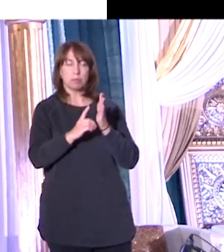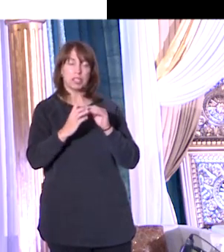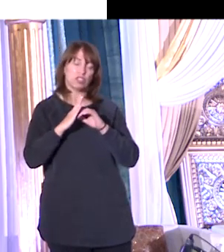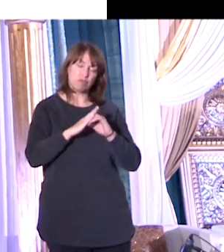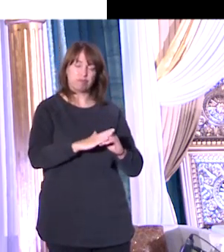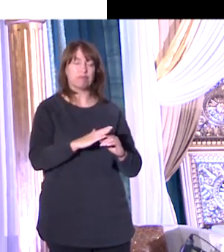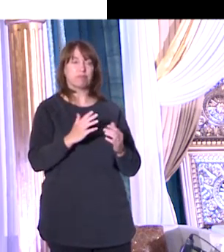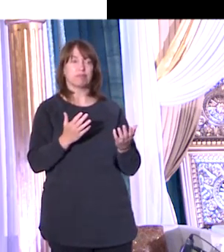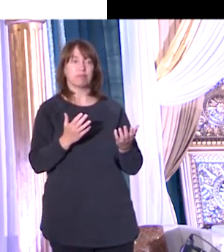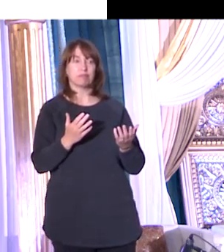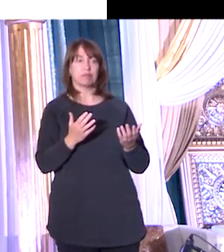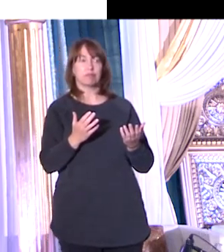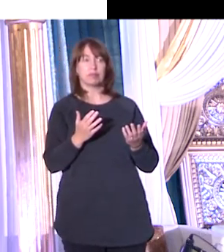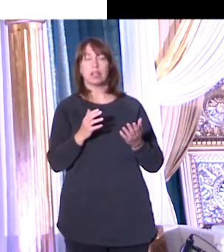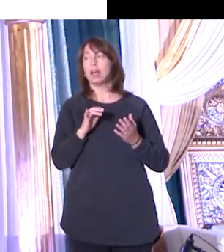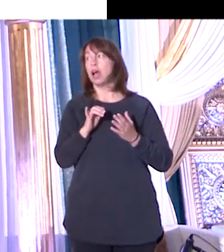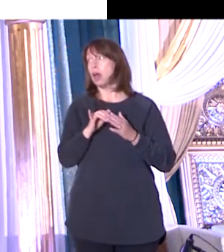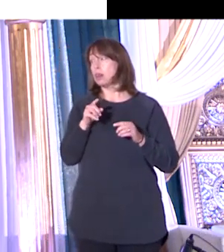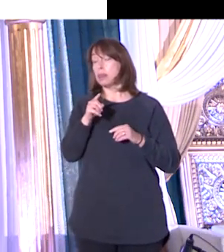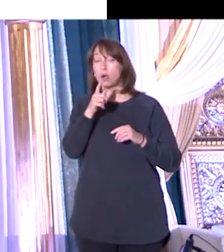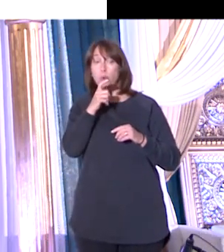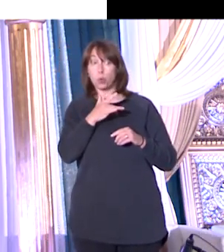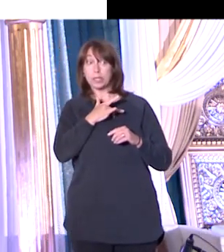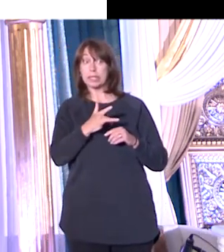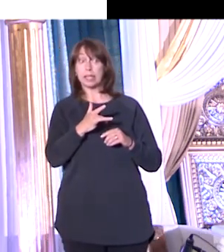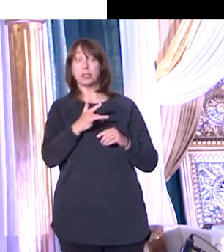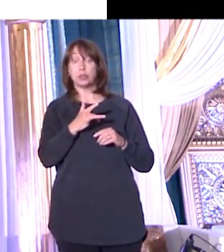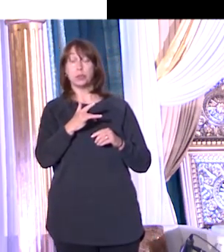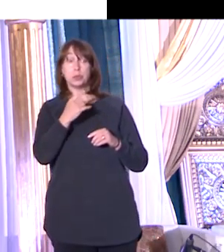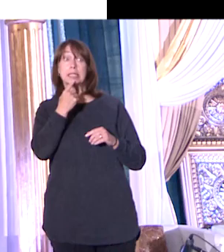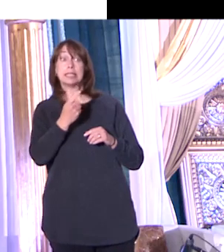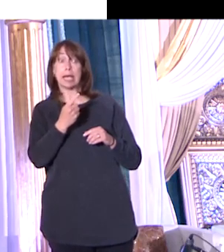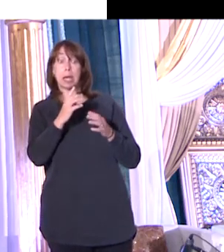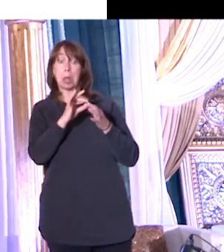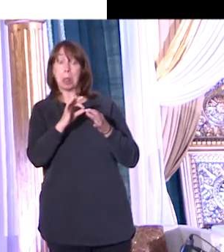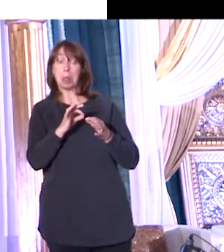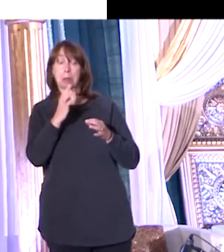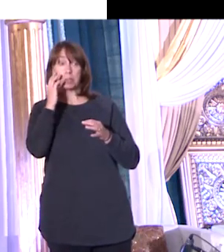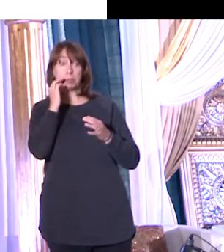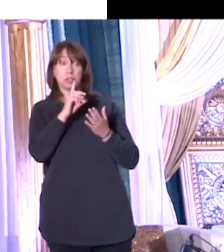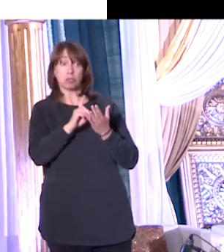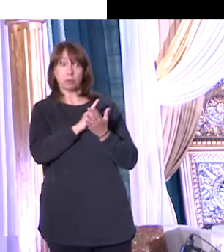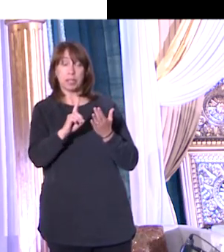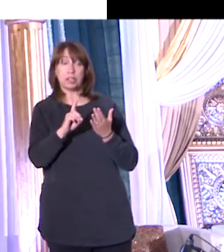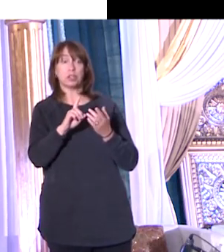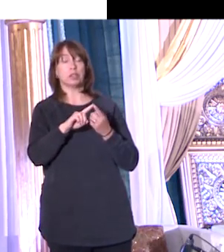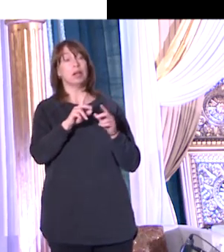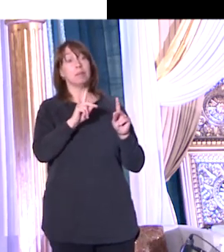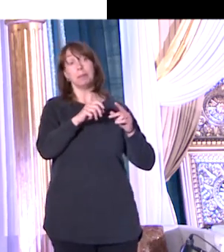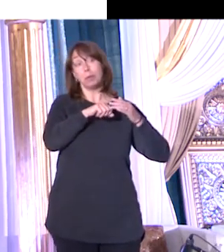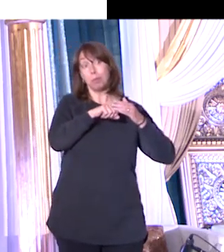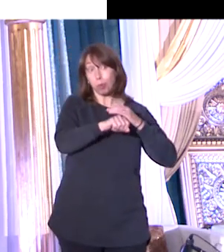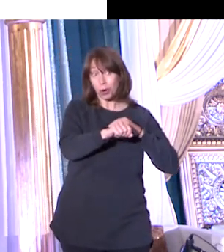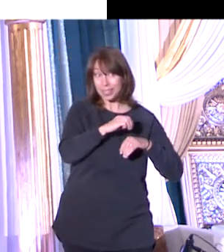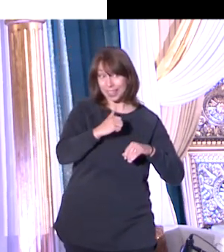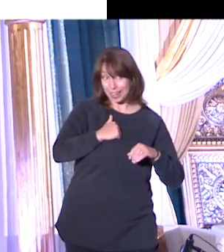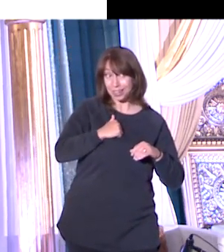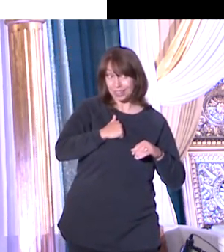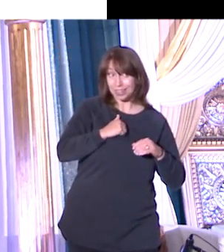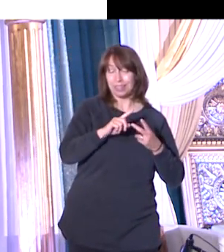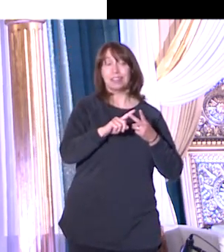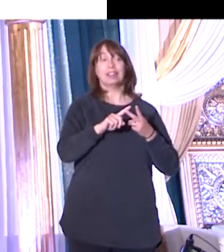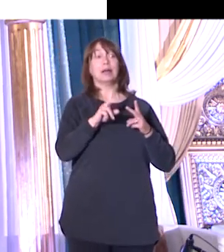And those most likely to report these experiences, those born in Canada, women, those under 45 years of age,